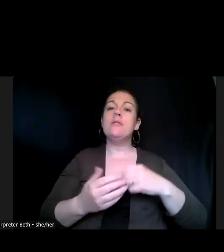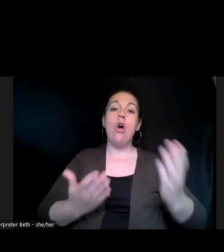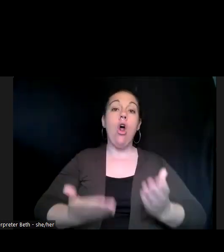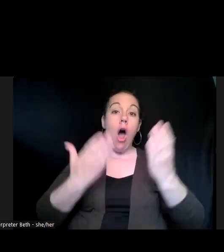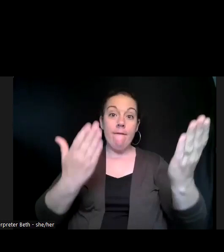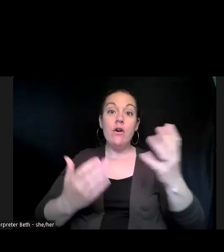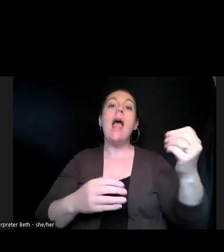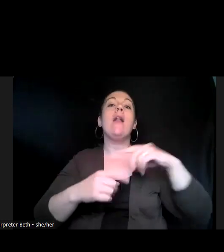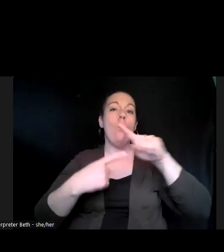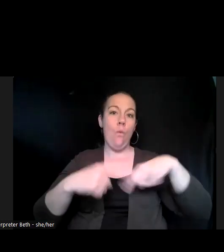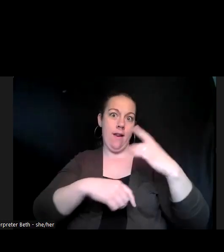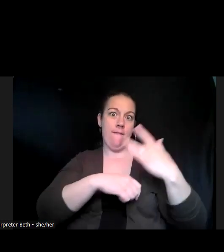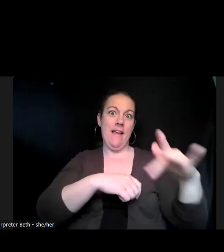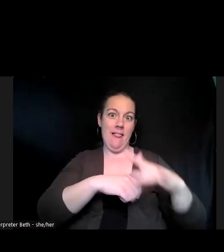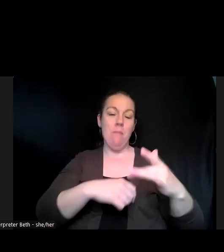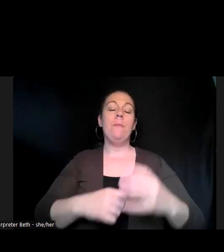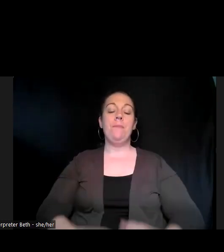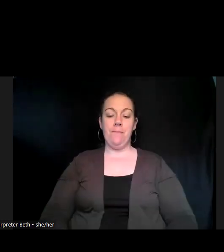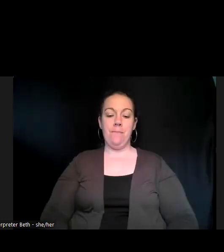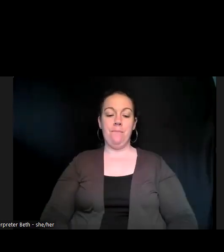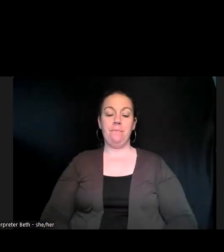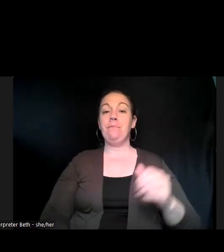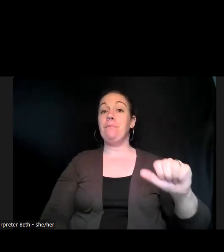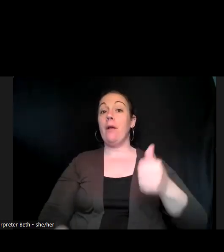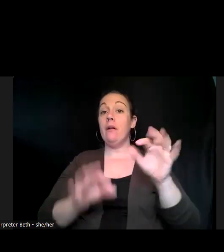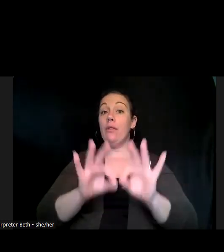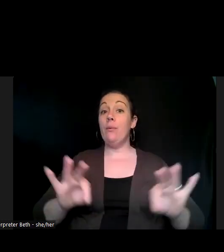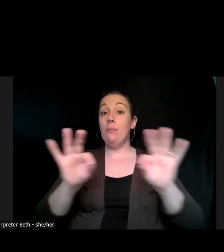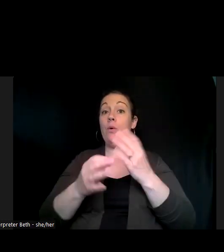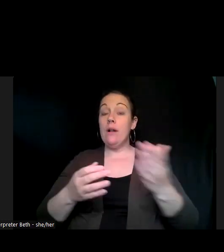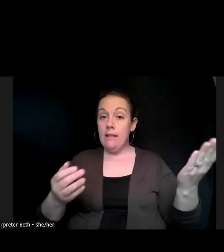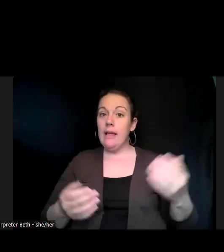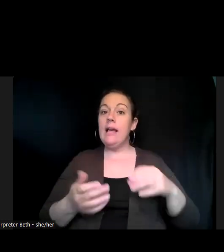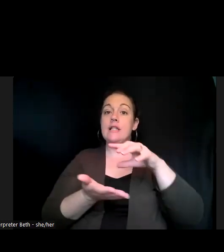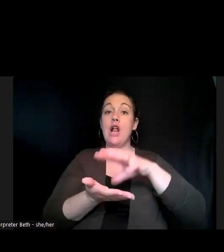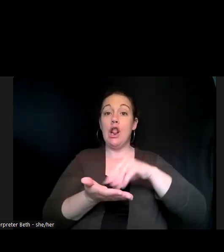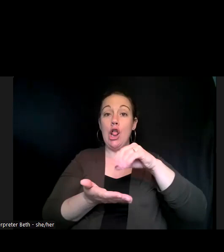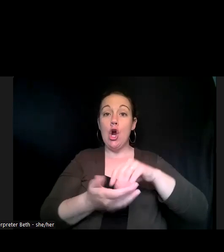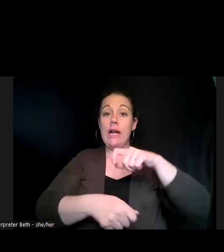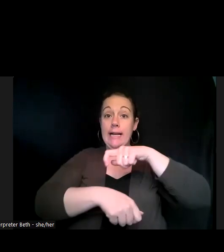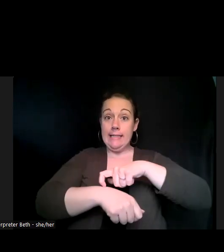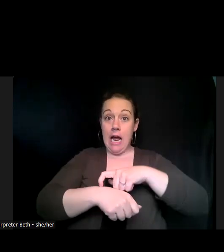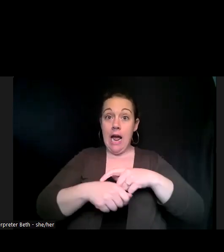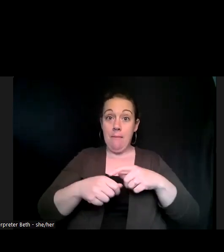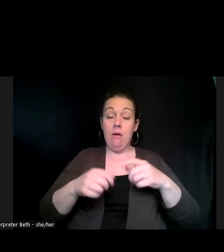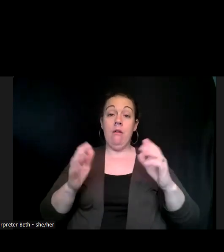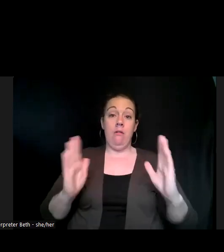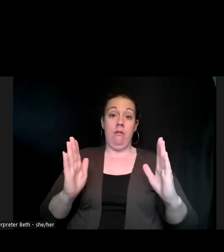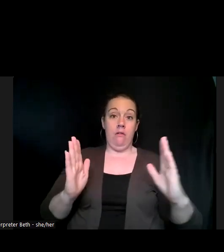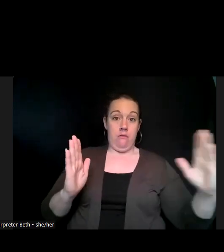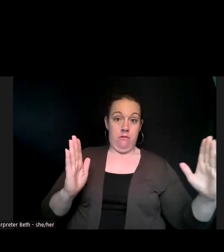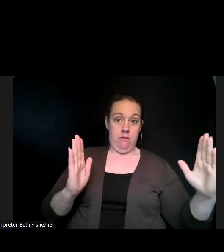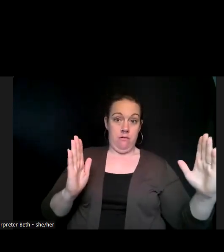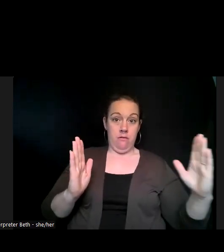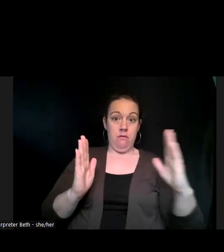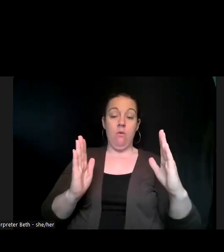attend. Another important thing would be extending learning time. So tutoring usually happens during the day, but there are also opportunities